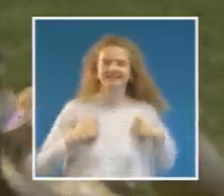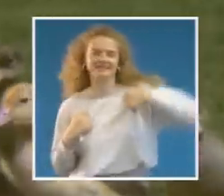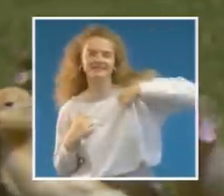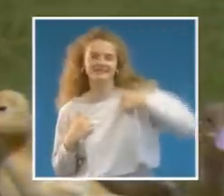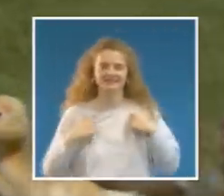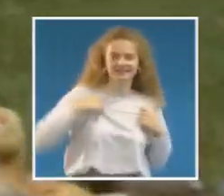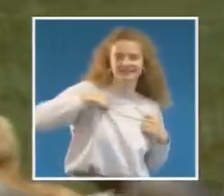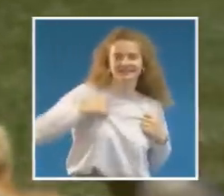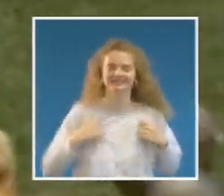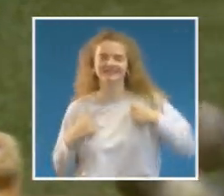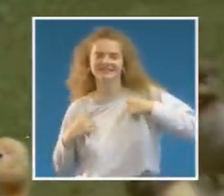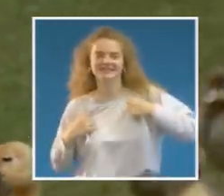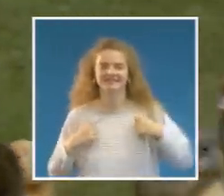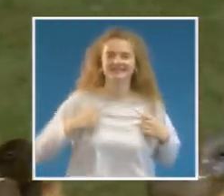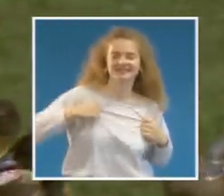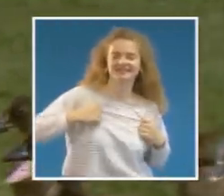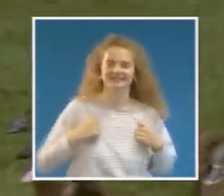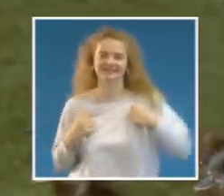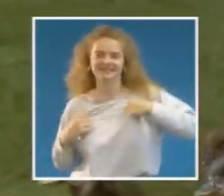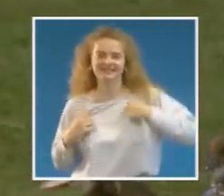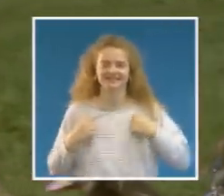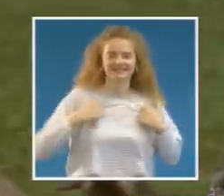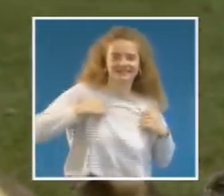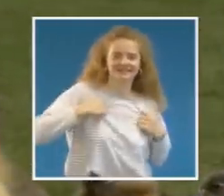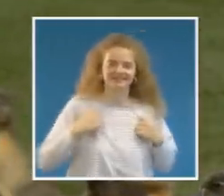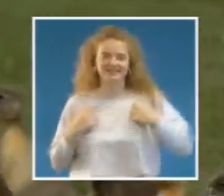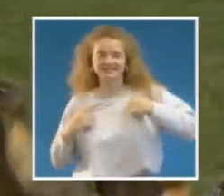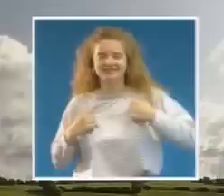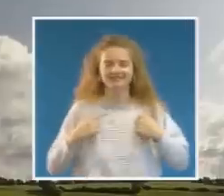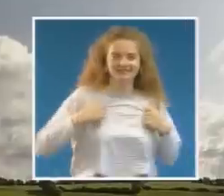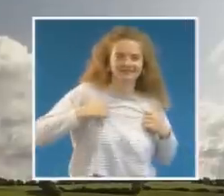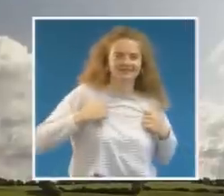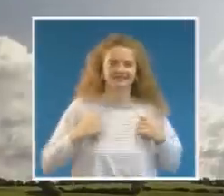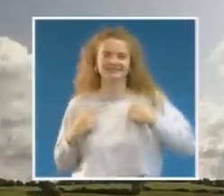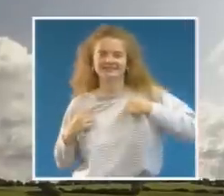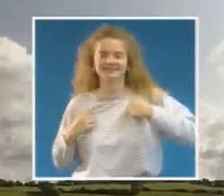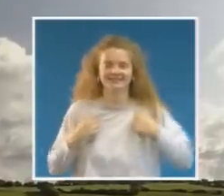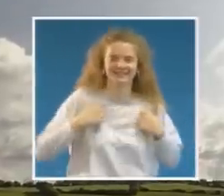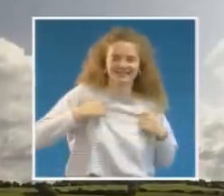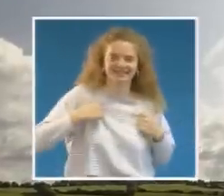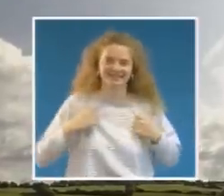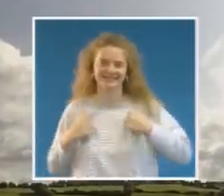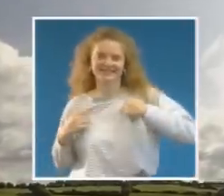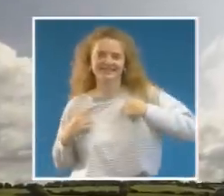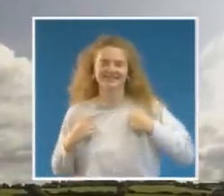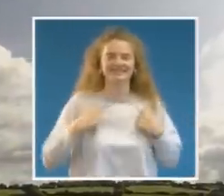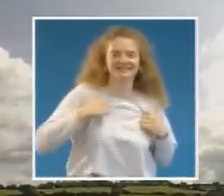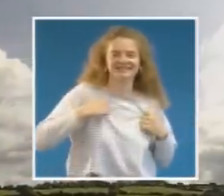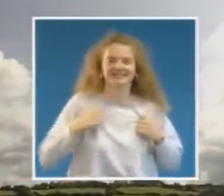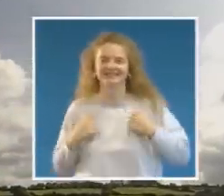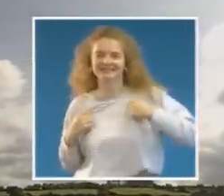quack. Old MacDonald had a farm, E-I-E-I-O. And on that farm he had some